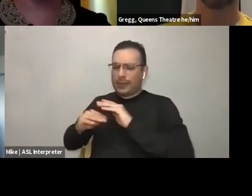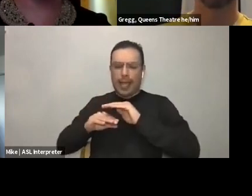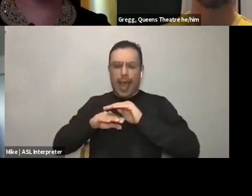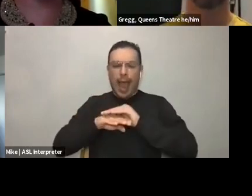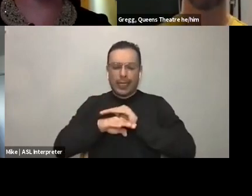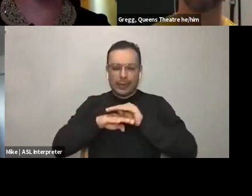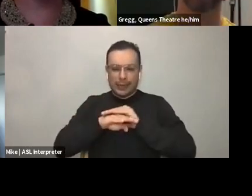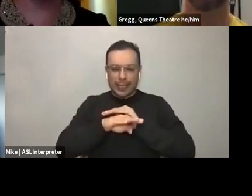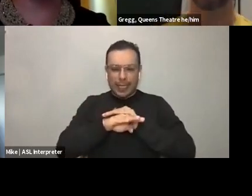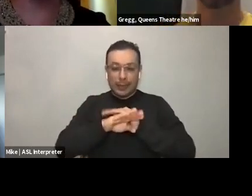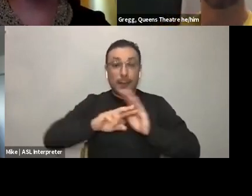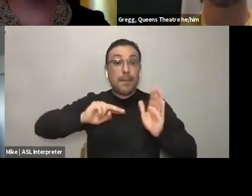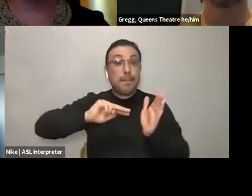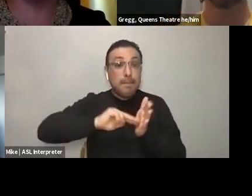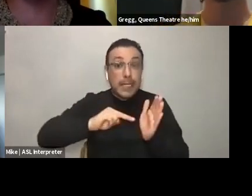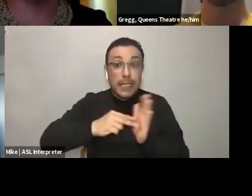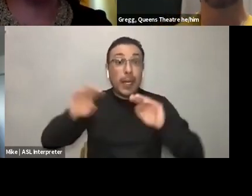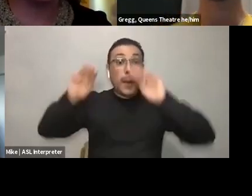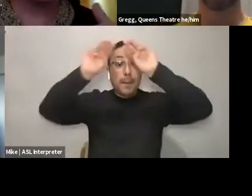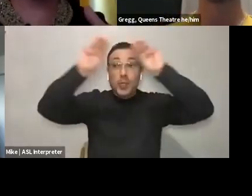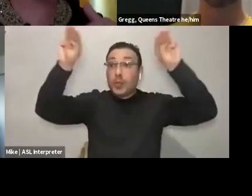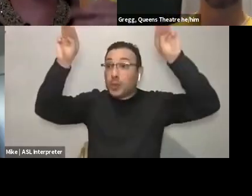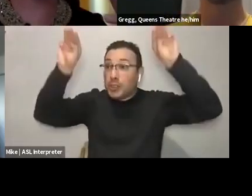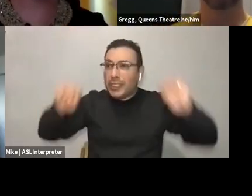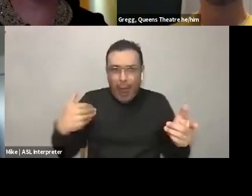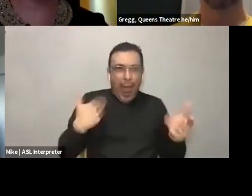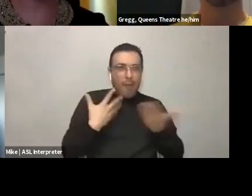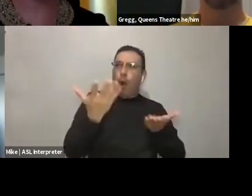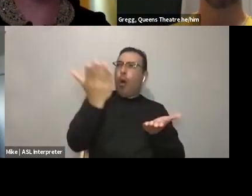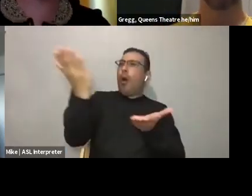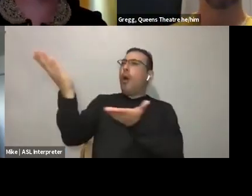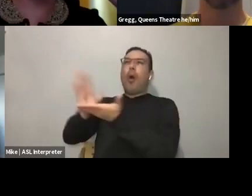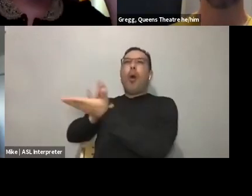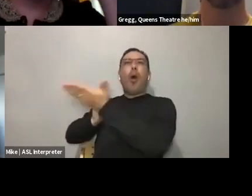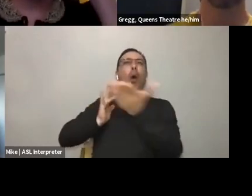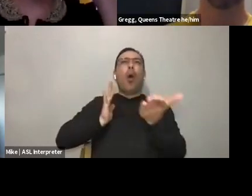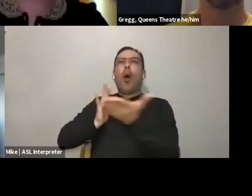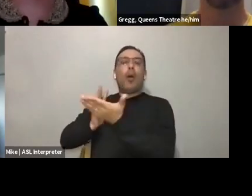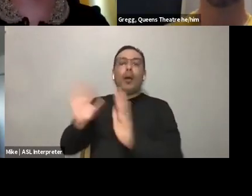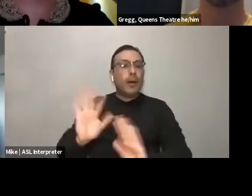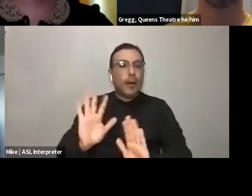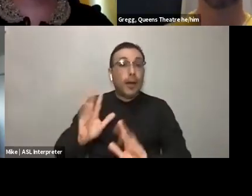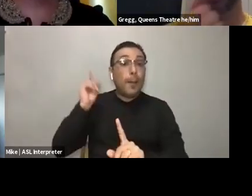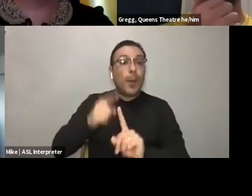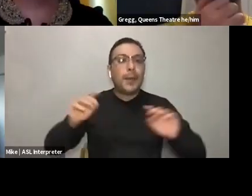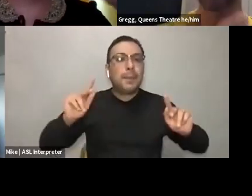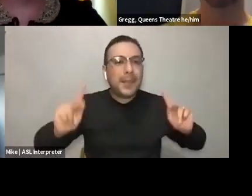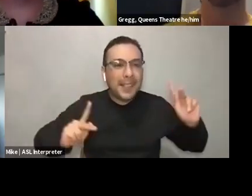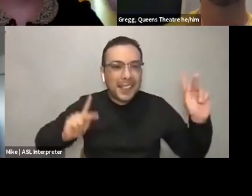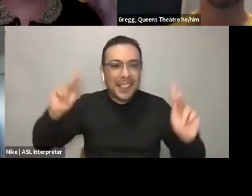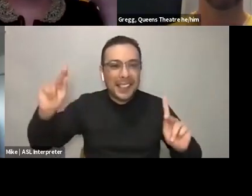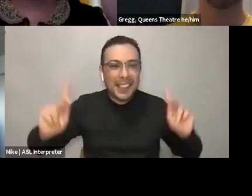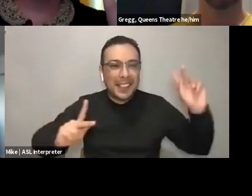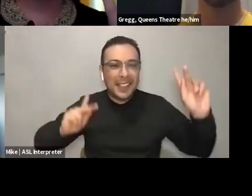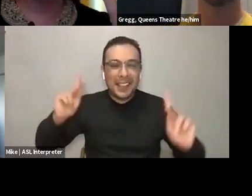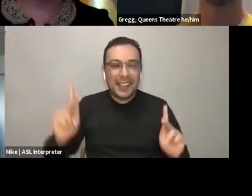museum. Um, it's about the people, you know, and I think you get caught up with, okay, how do we, okay, we got, we need to put together a